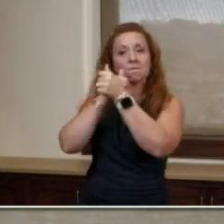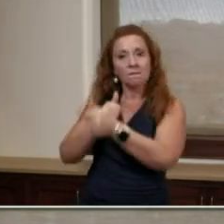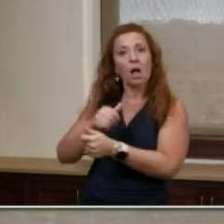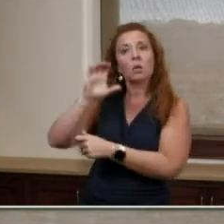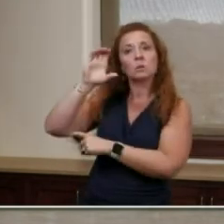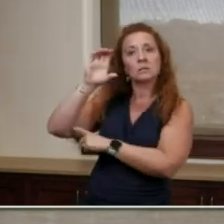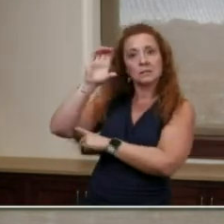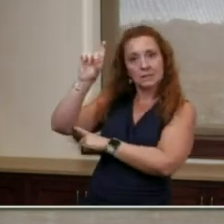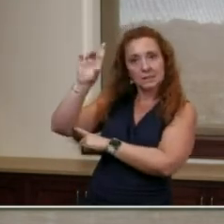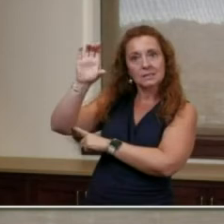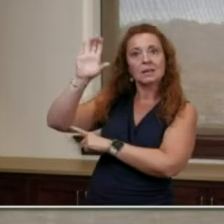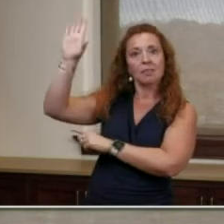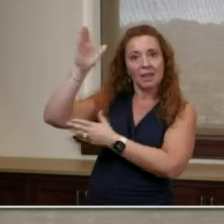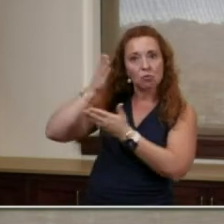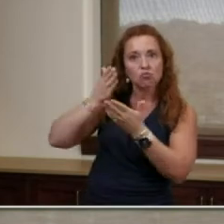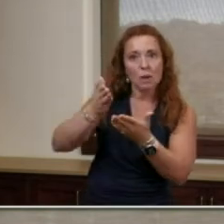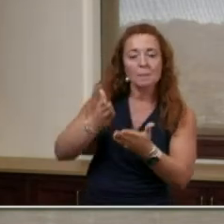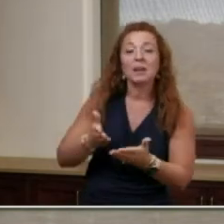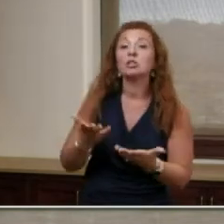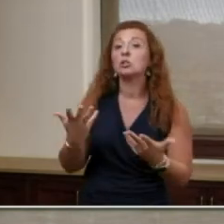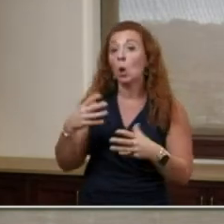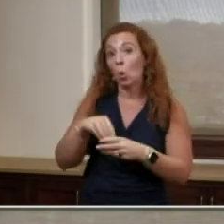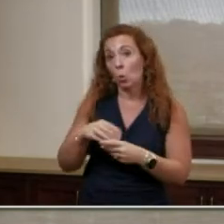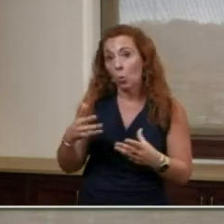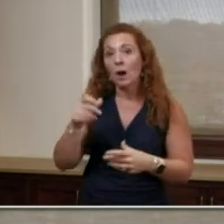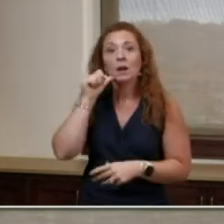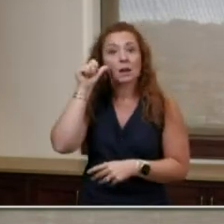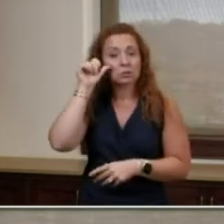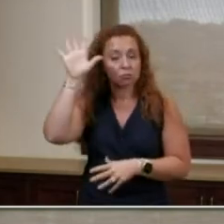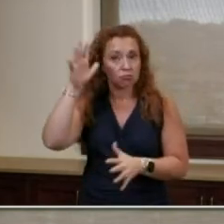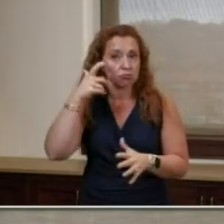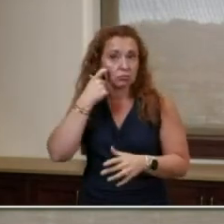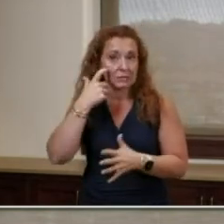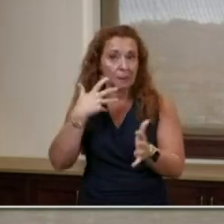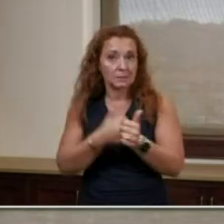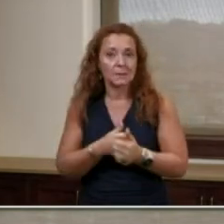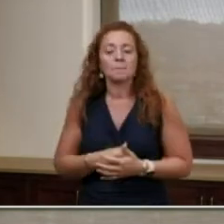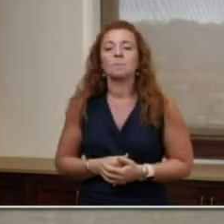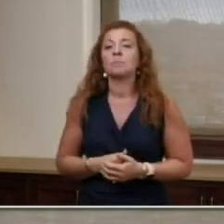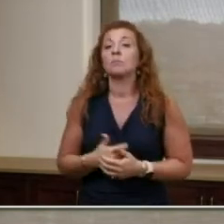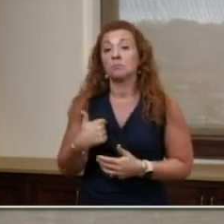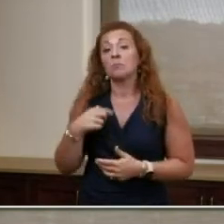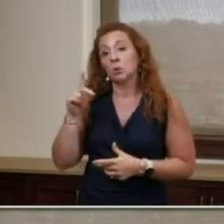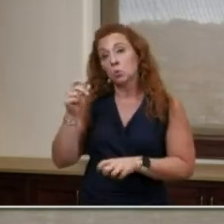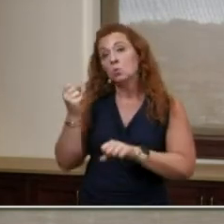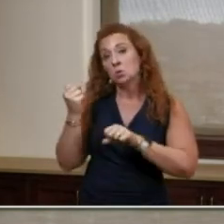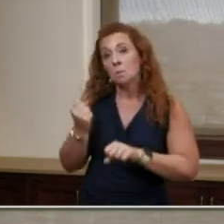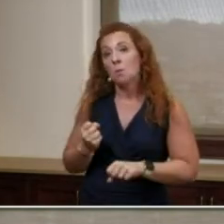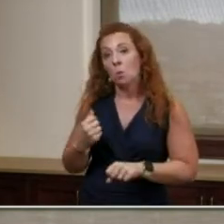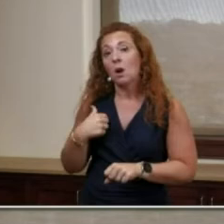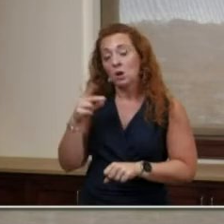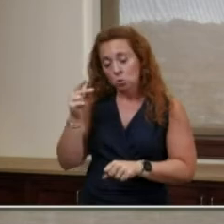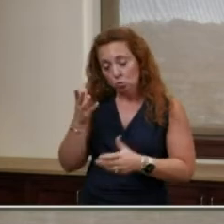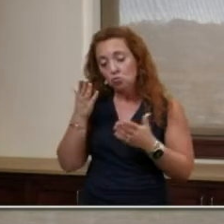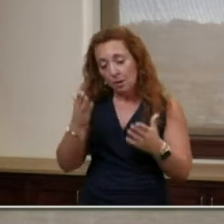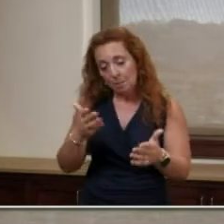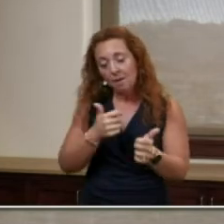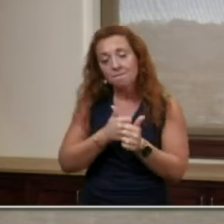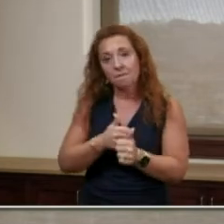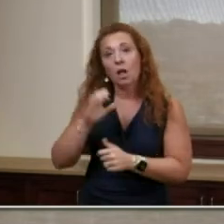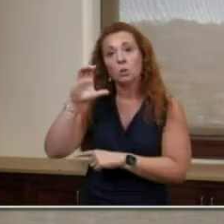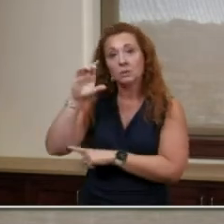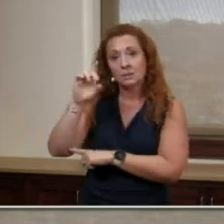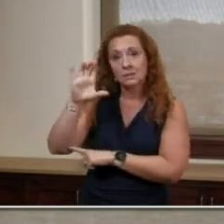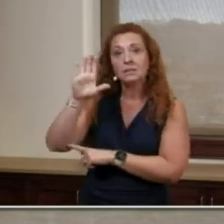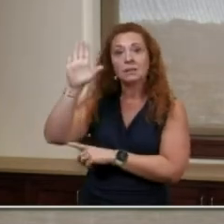CDC recommendations, including yesterday's updates. I strongly support and recommend following their guidance on